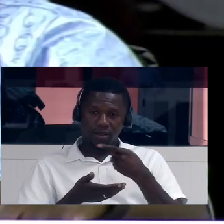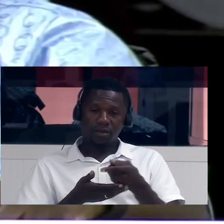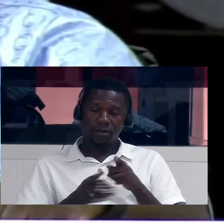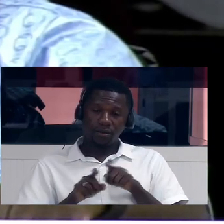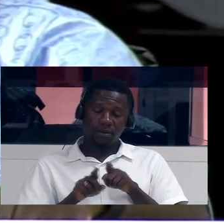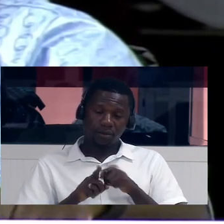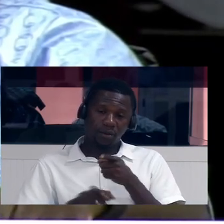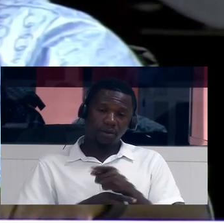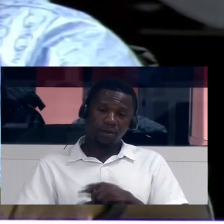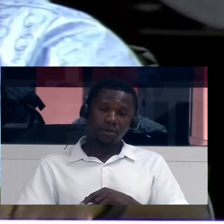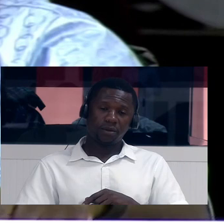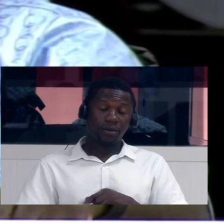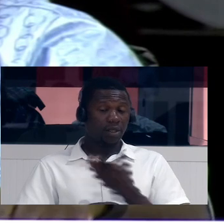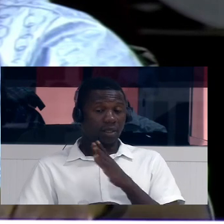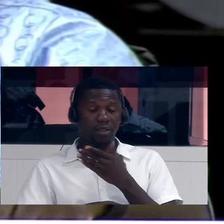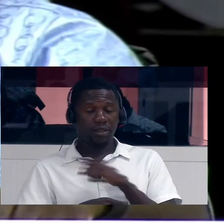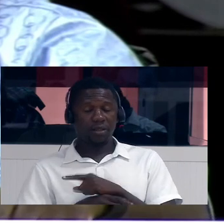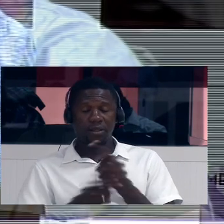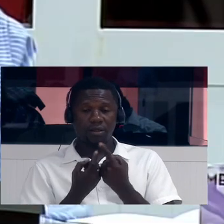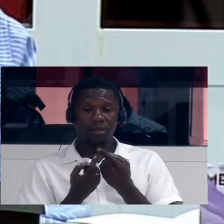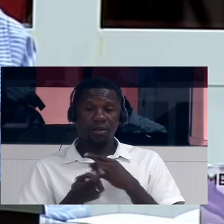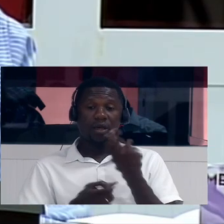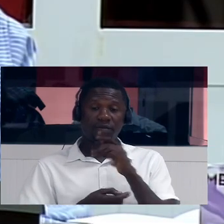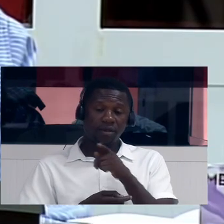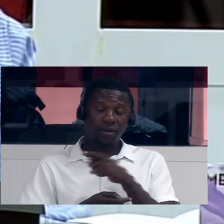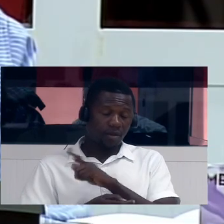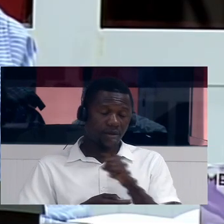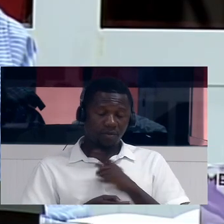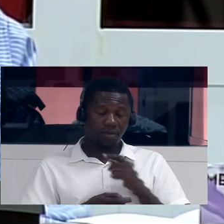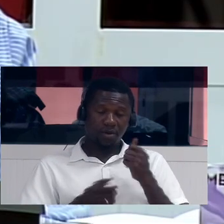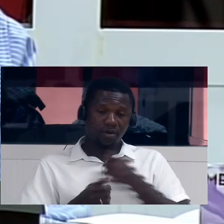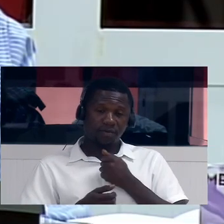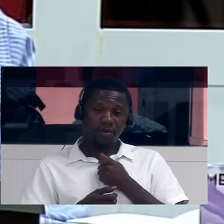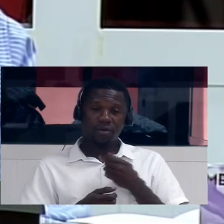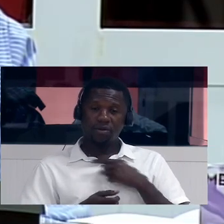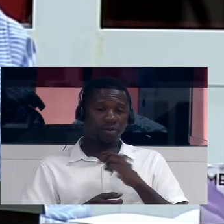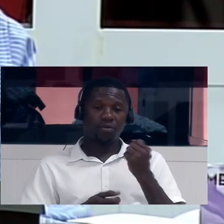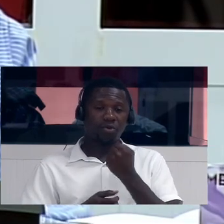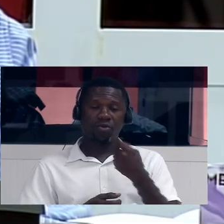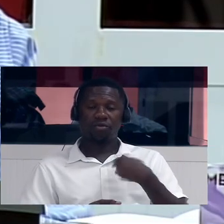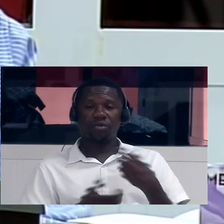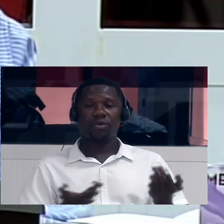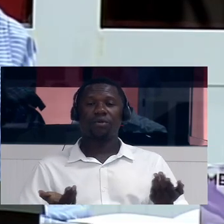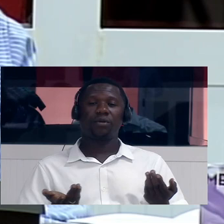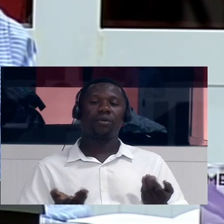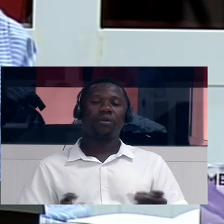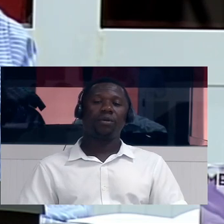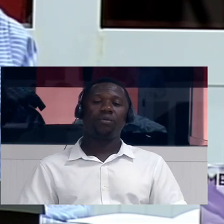In any case, if they were afraid, it would not be because of me. Certainly but, not. But what was the environment